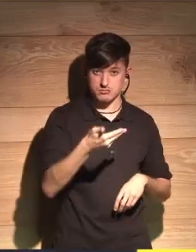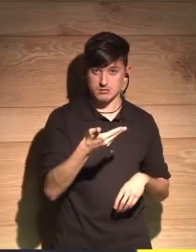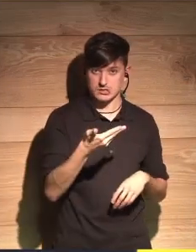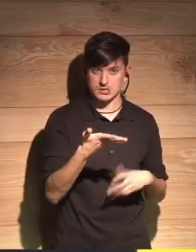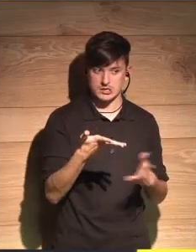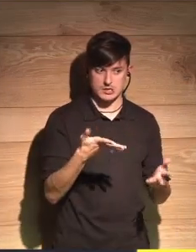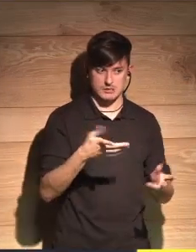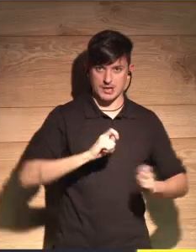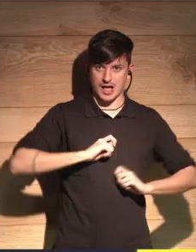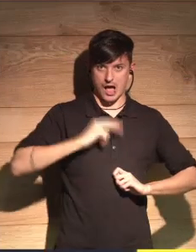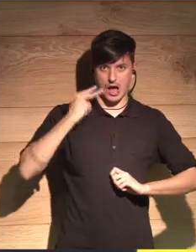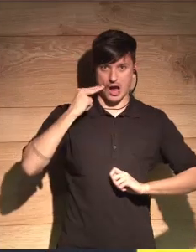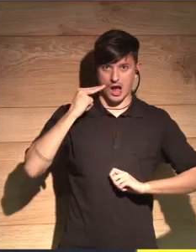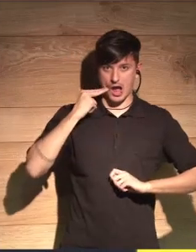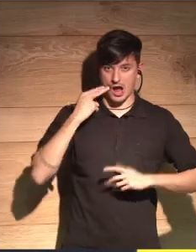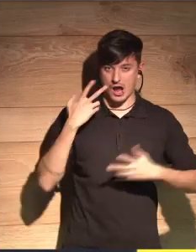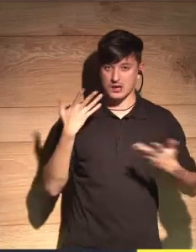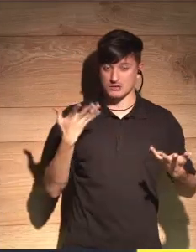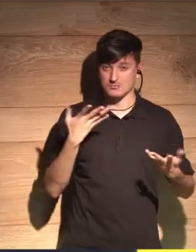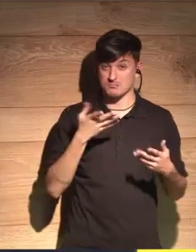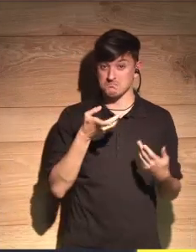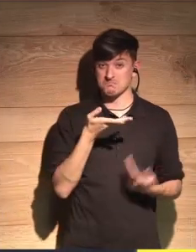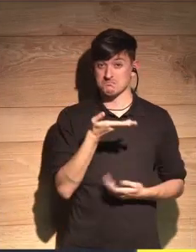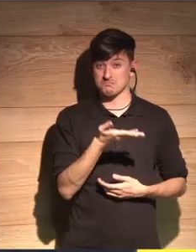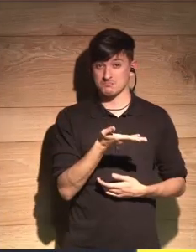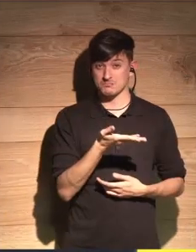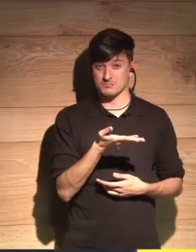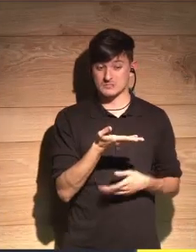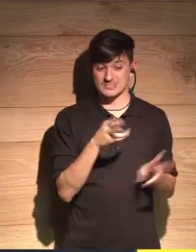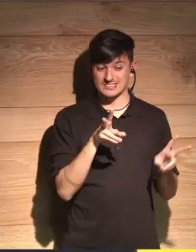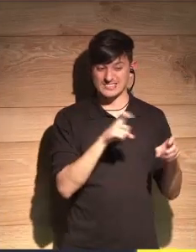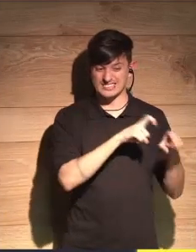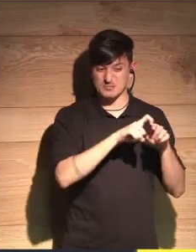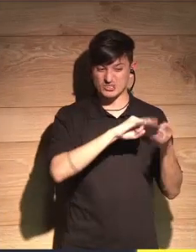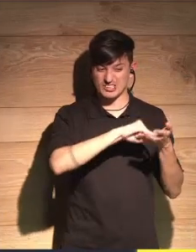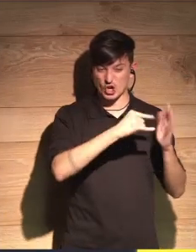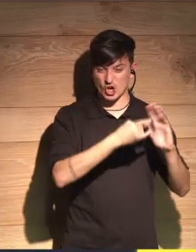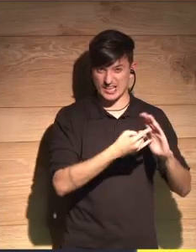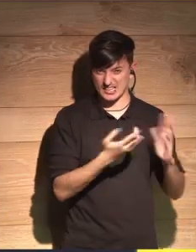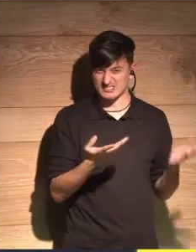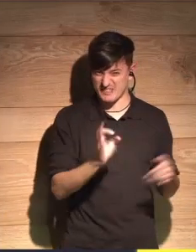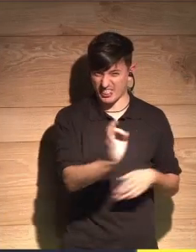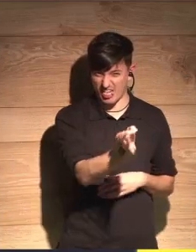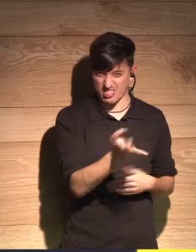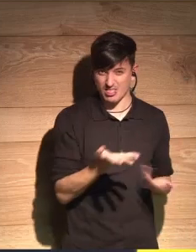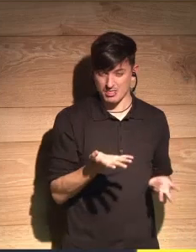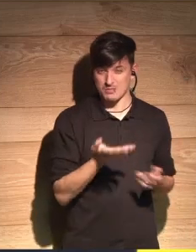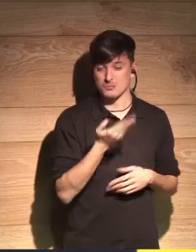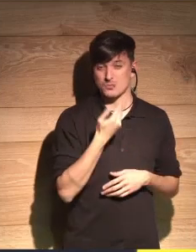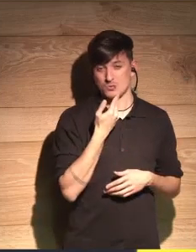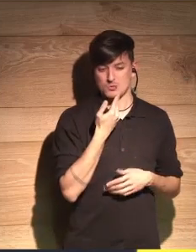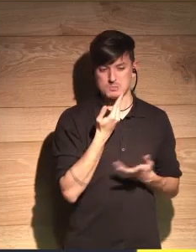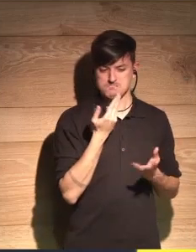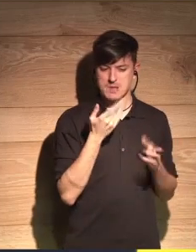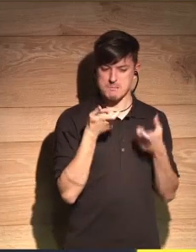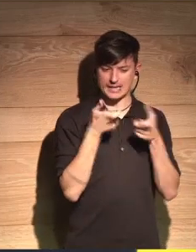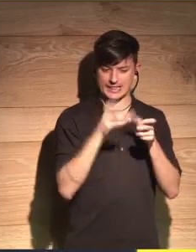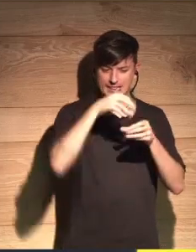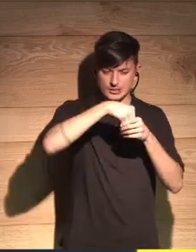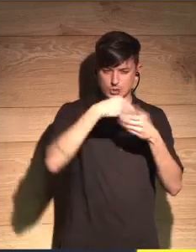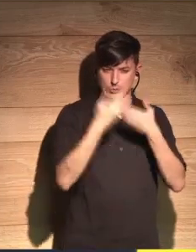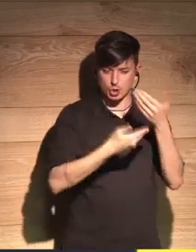done tremendous innovations with these types of technology. This is true. I mean,